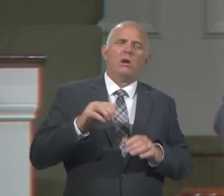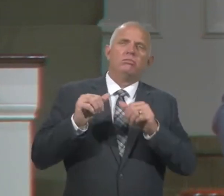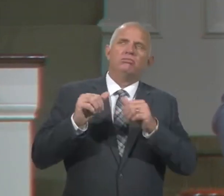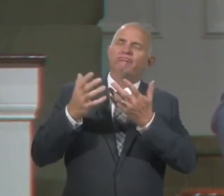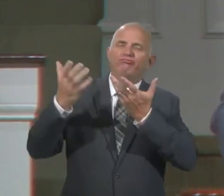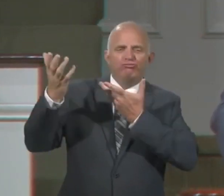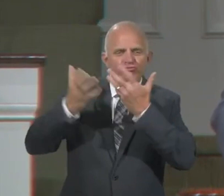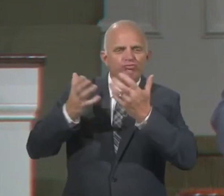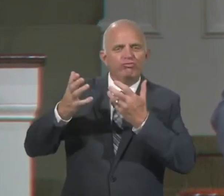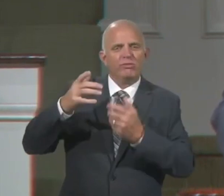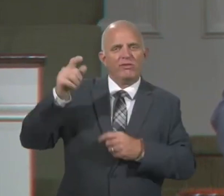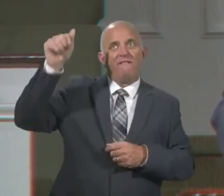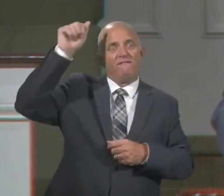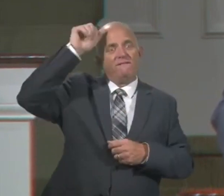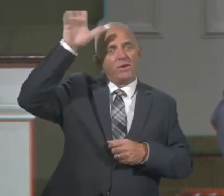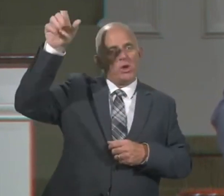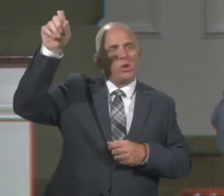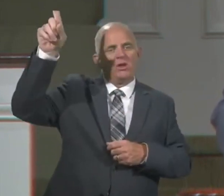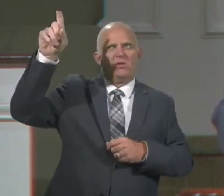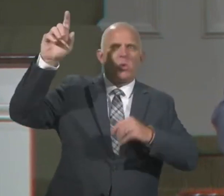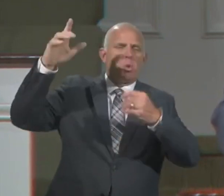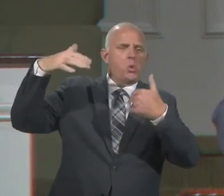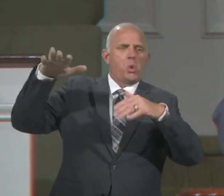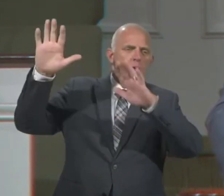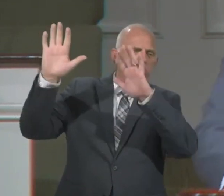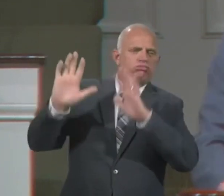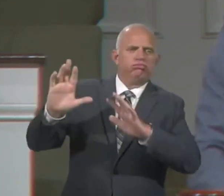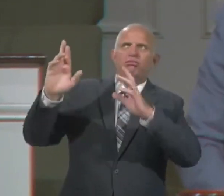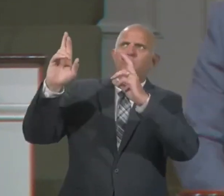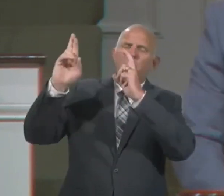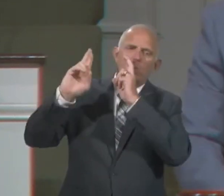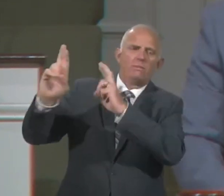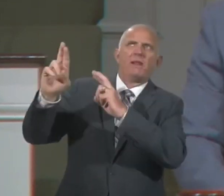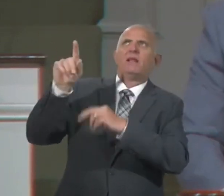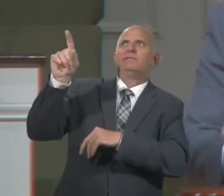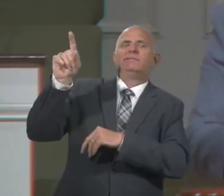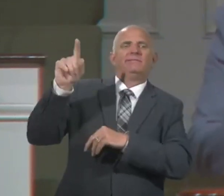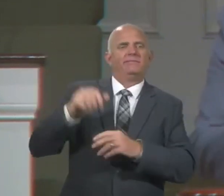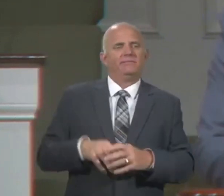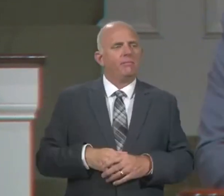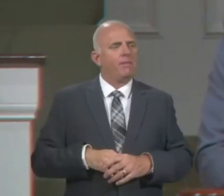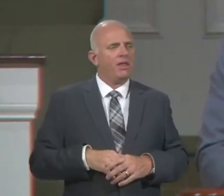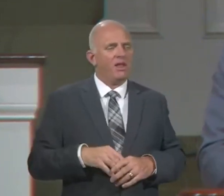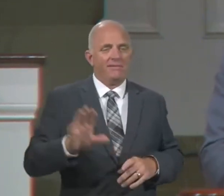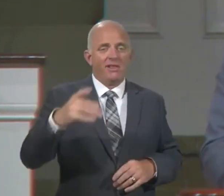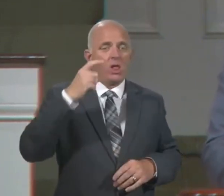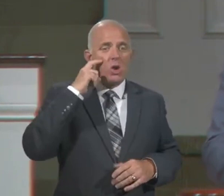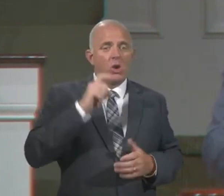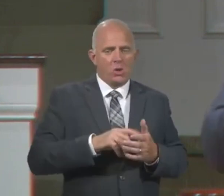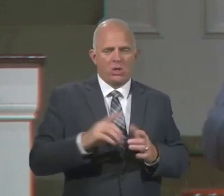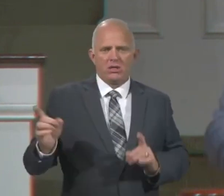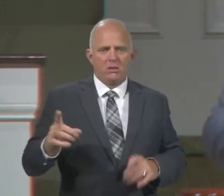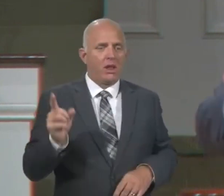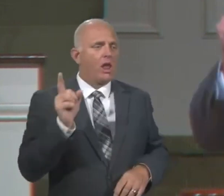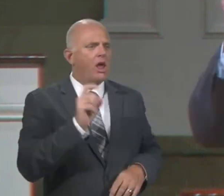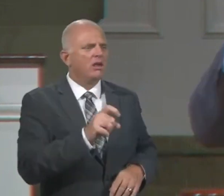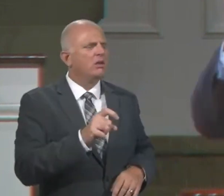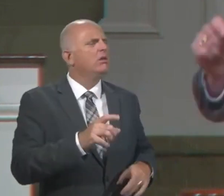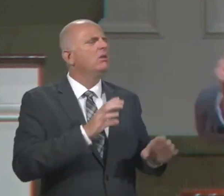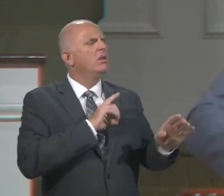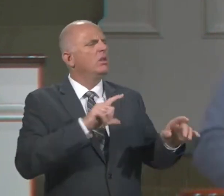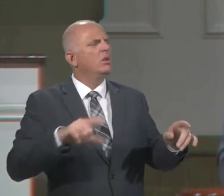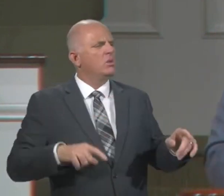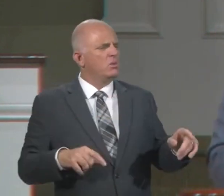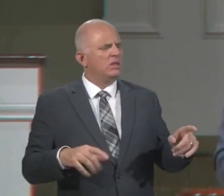with reverence and respect. But I want you to notice the request, Lord, teach us